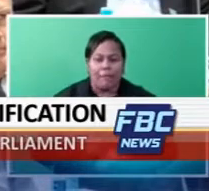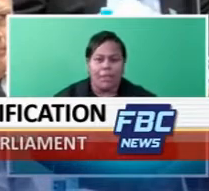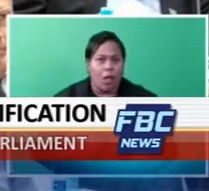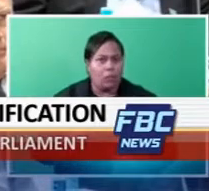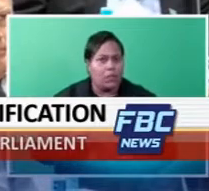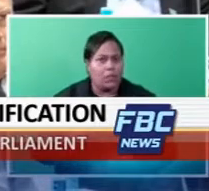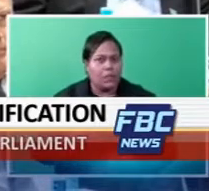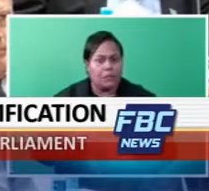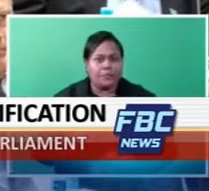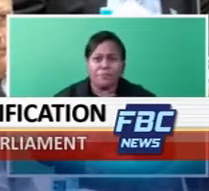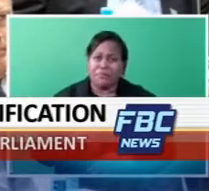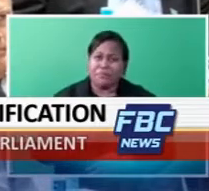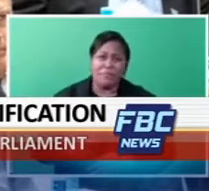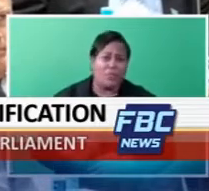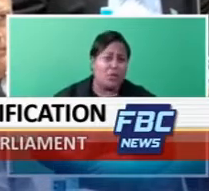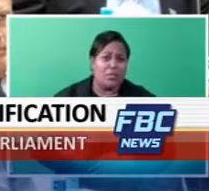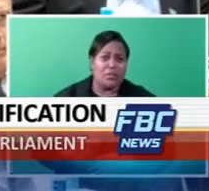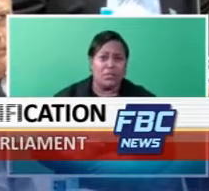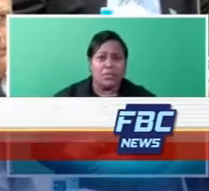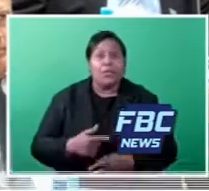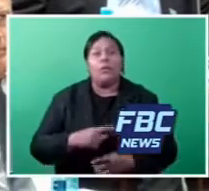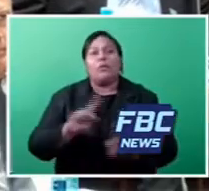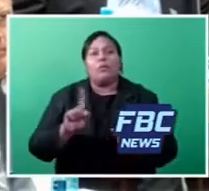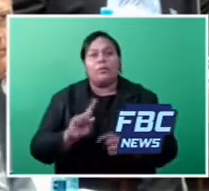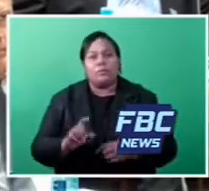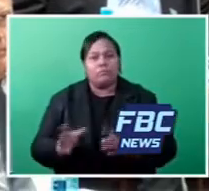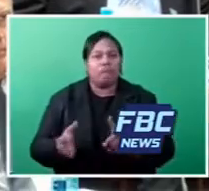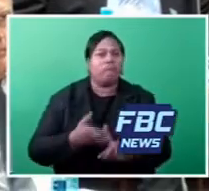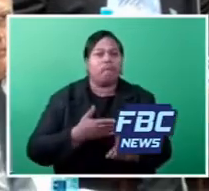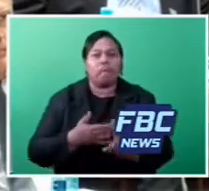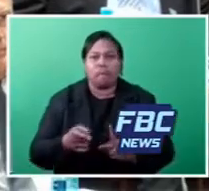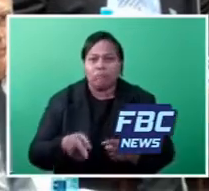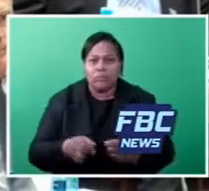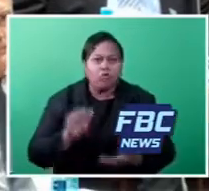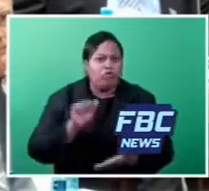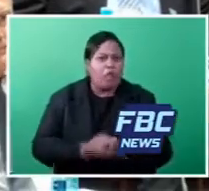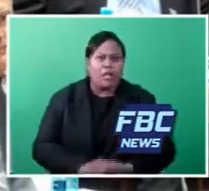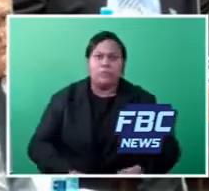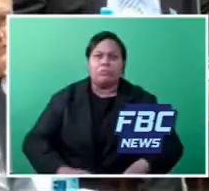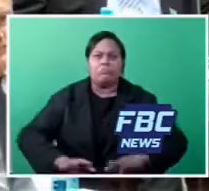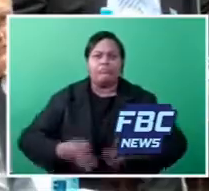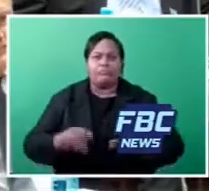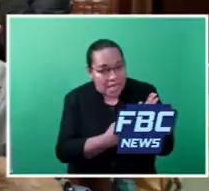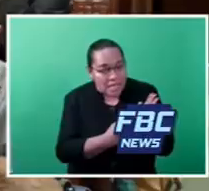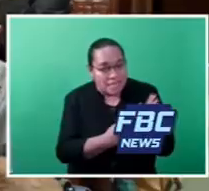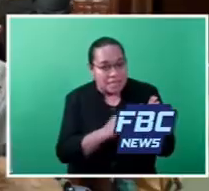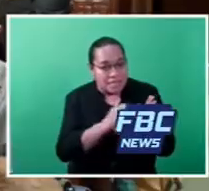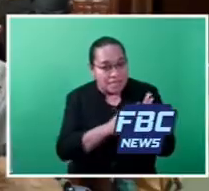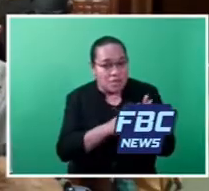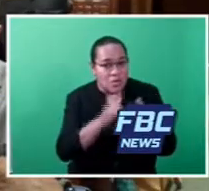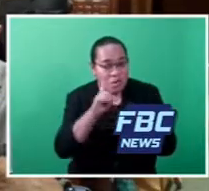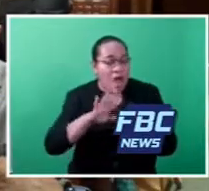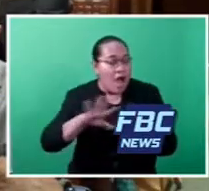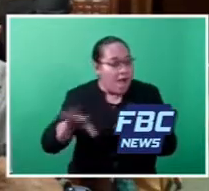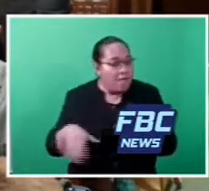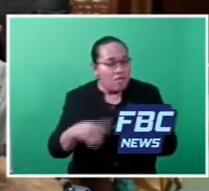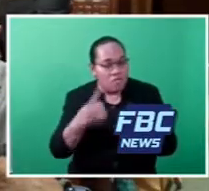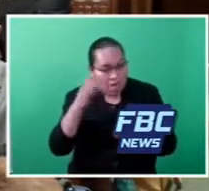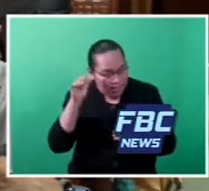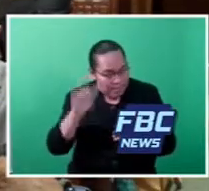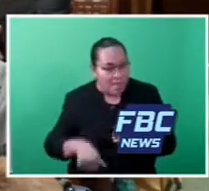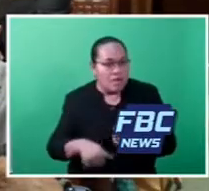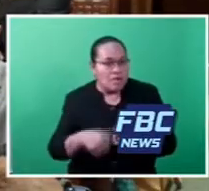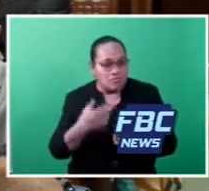Because all their rights, they've been exploited. Their rights have been exploited left, right and center. Person's right to fair employment